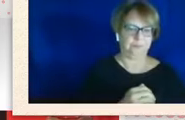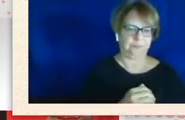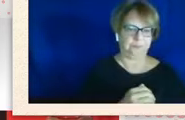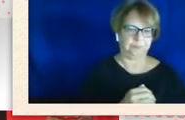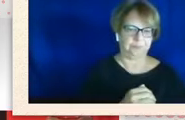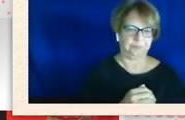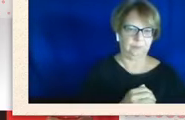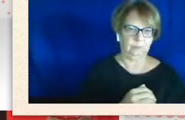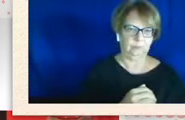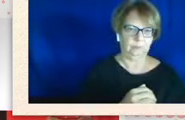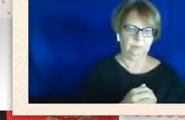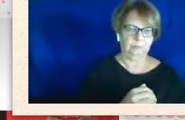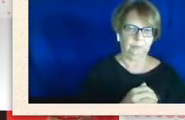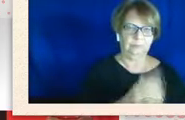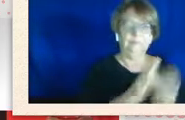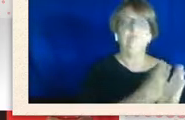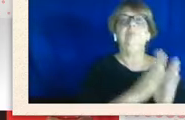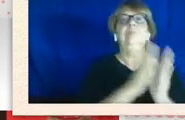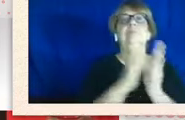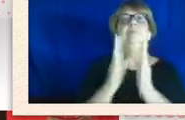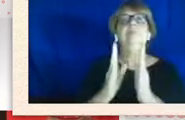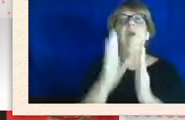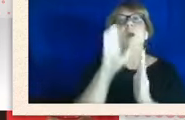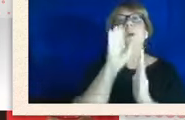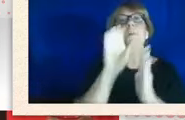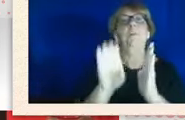And in the picture, I'm wearing a